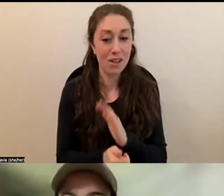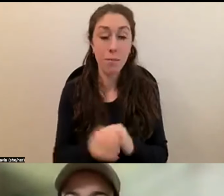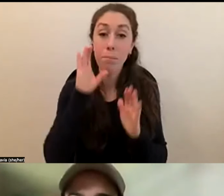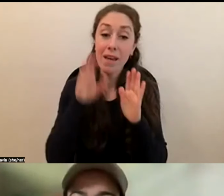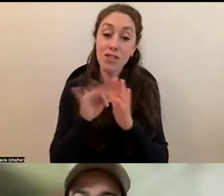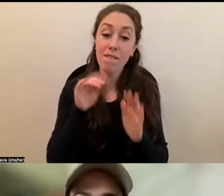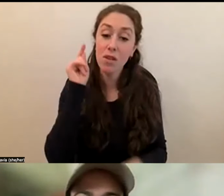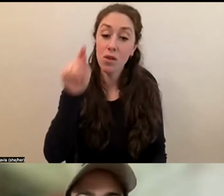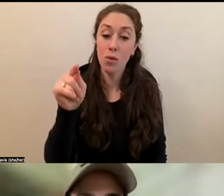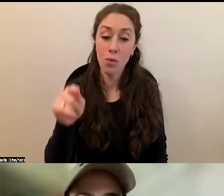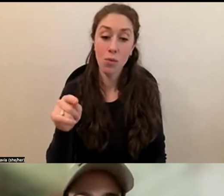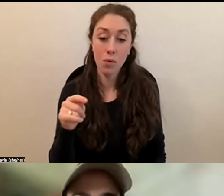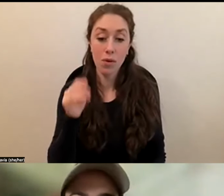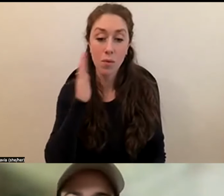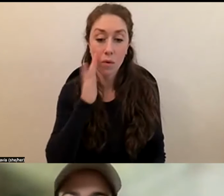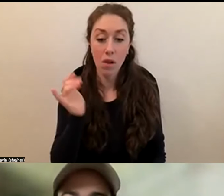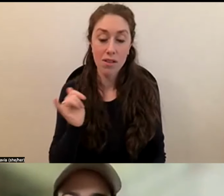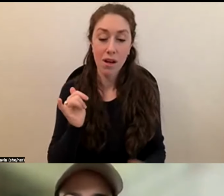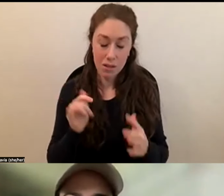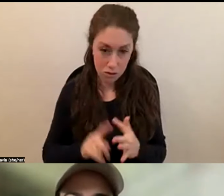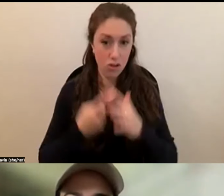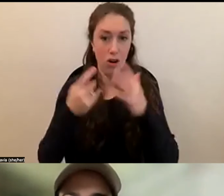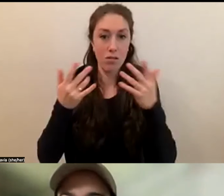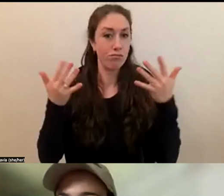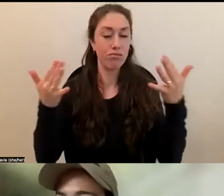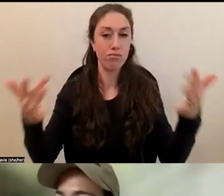is going to also catapult me into doing